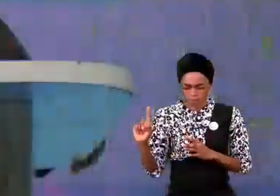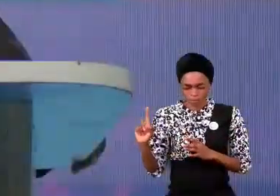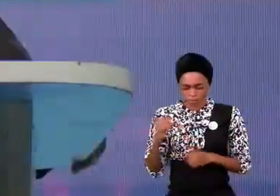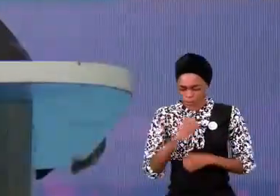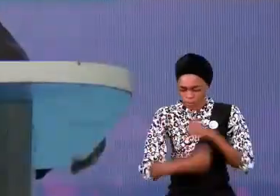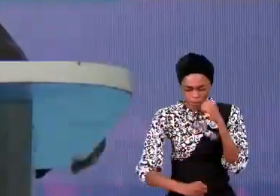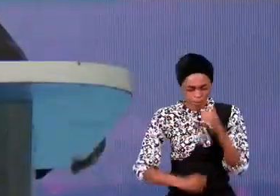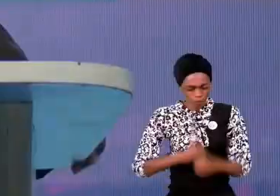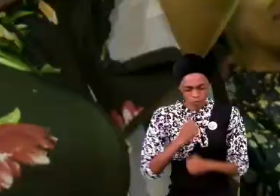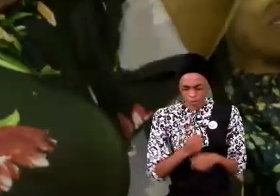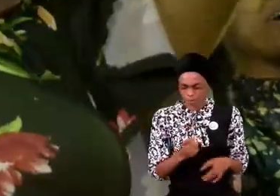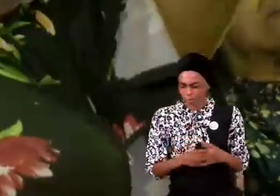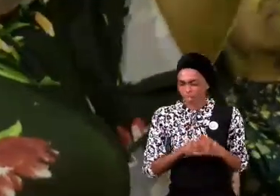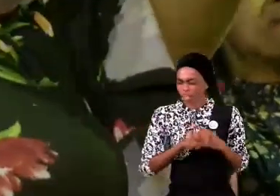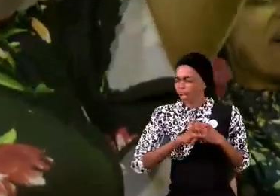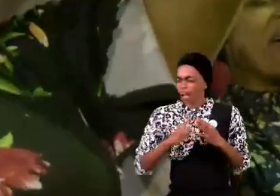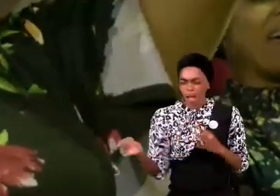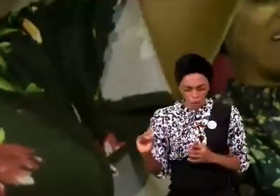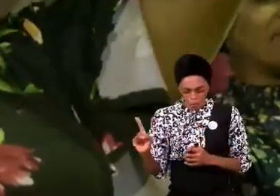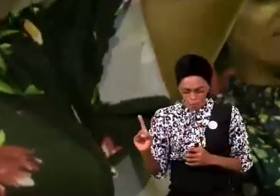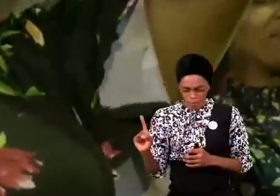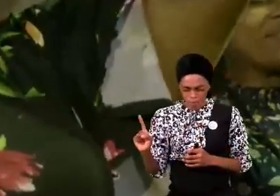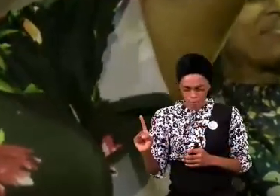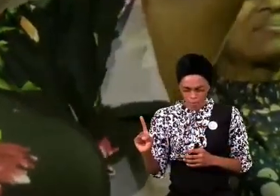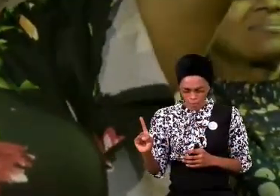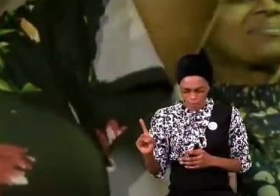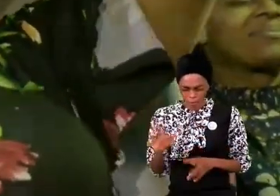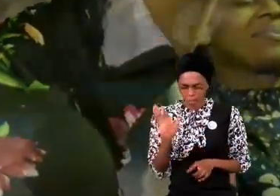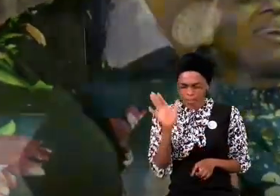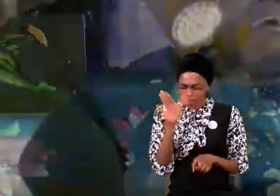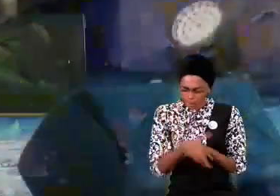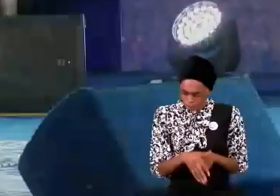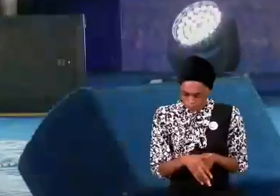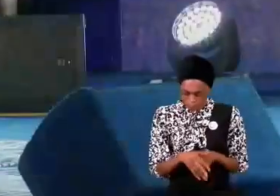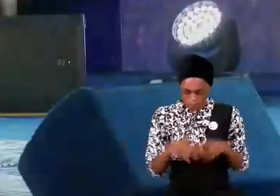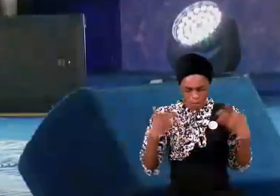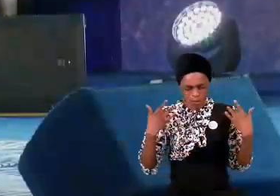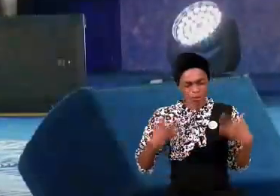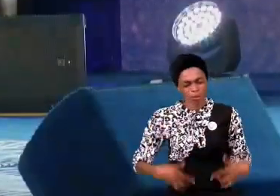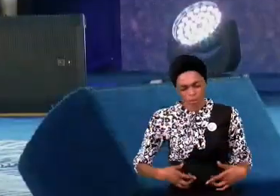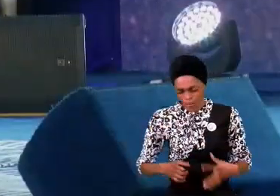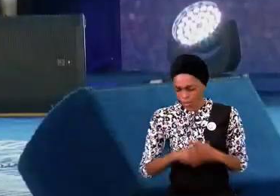Depression, go out. Insanity, go out.